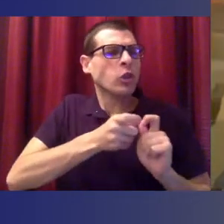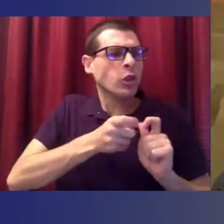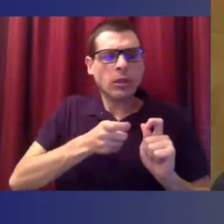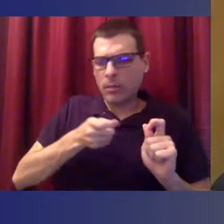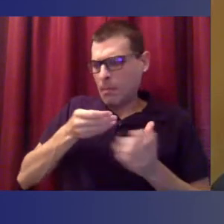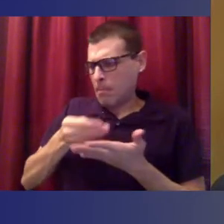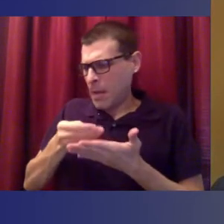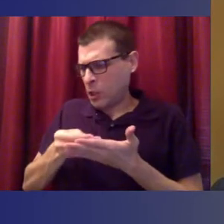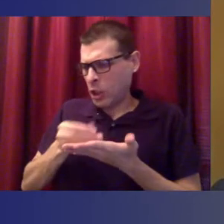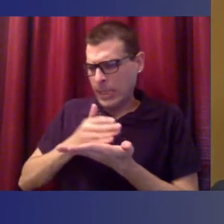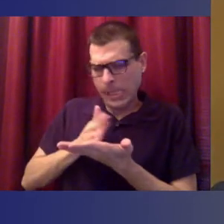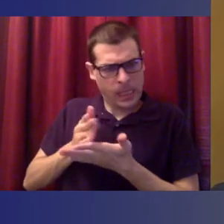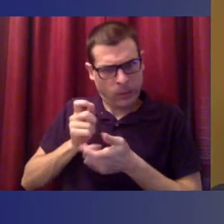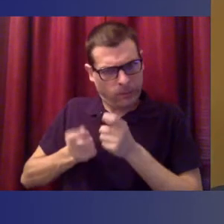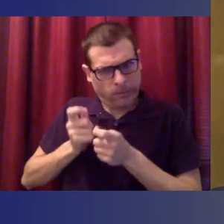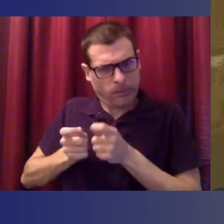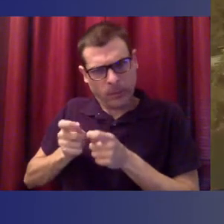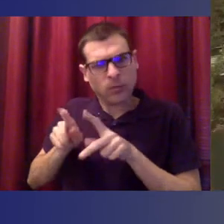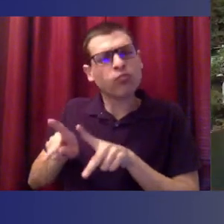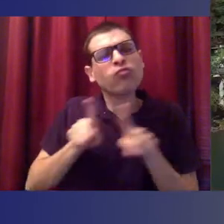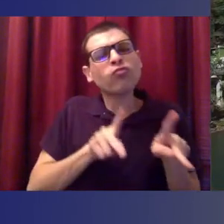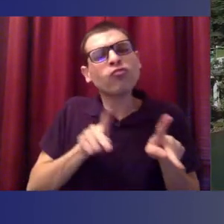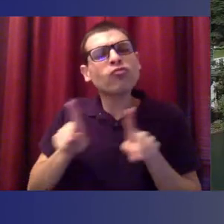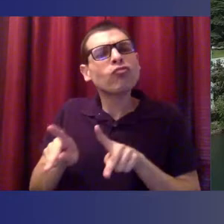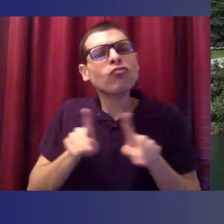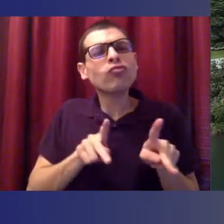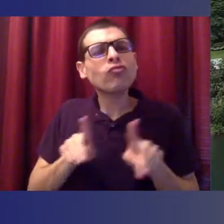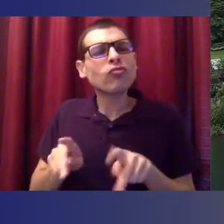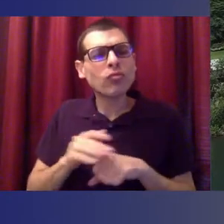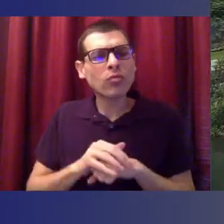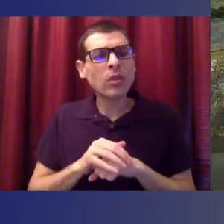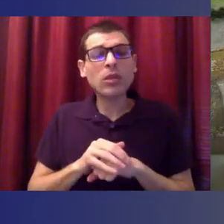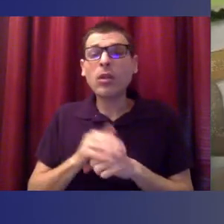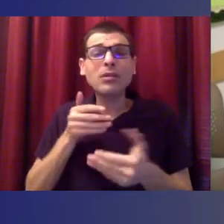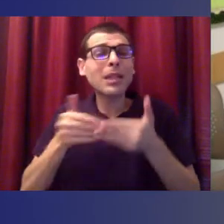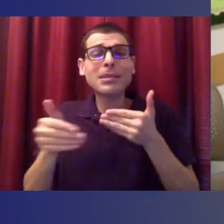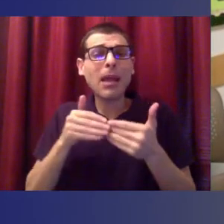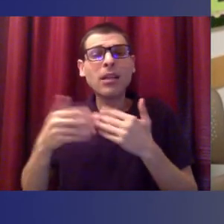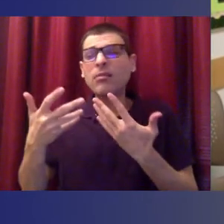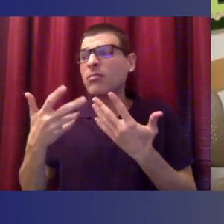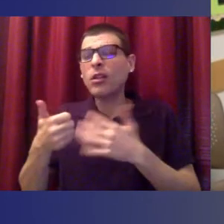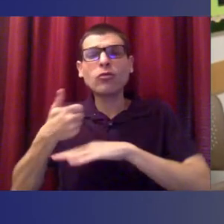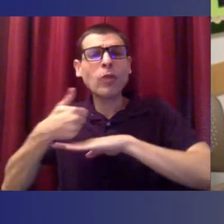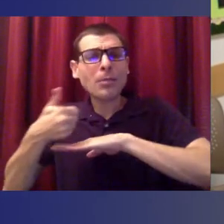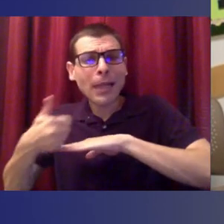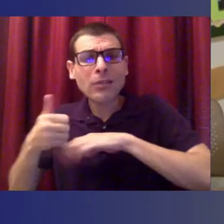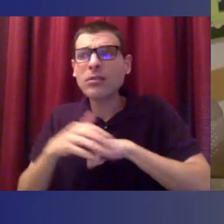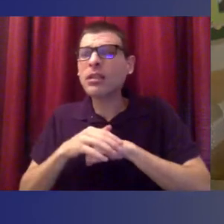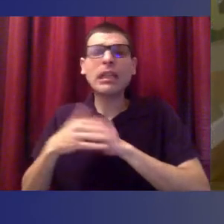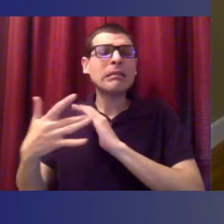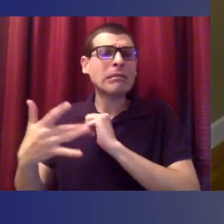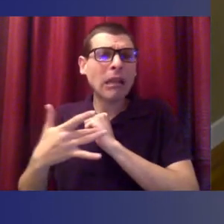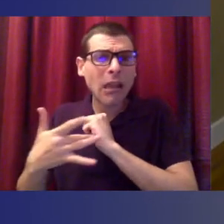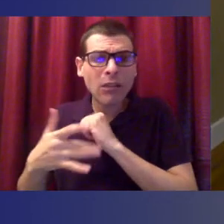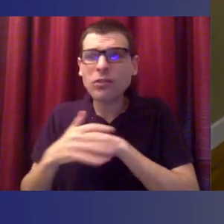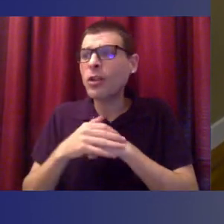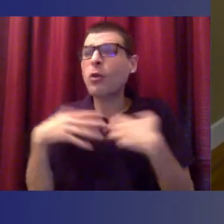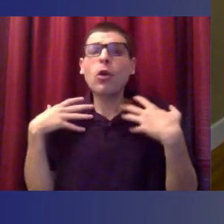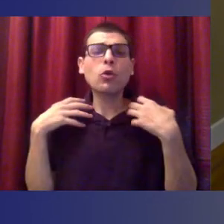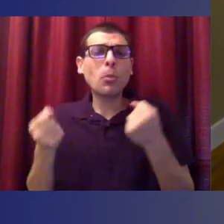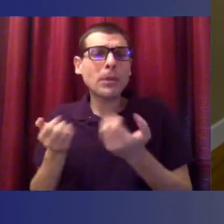budgets, so that every part of our organization, from transportation and IT to human services and health,